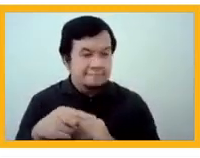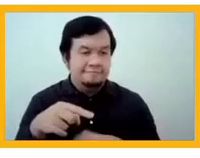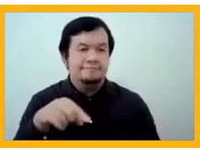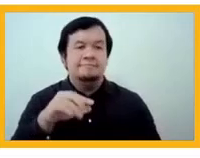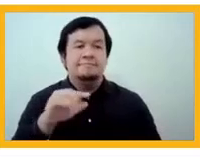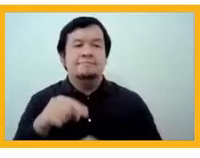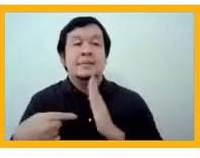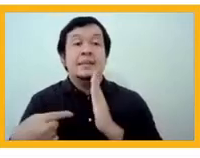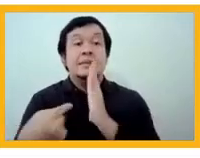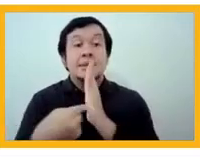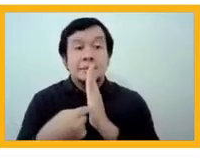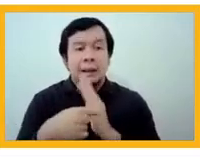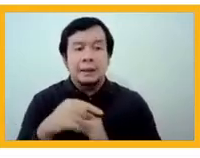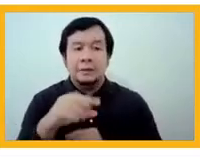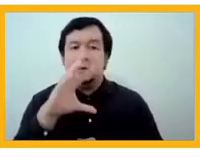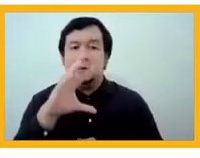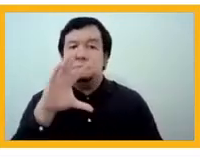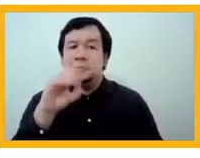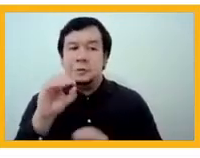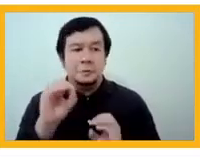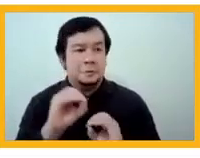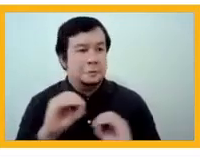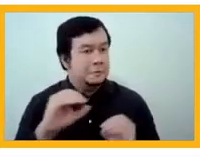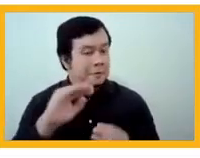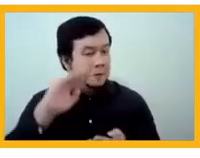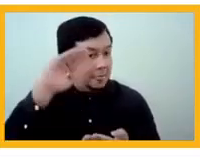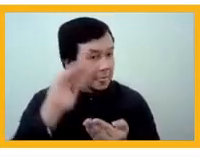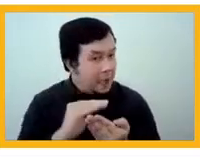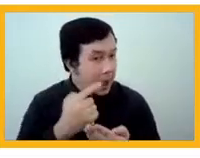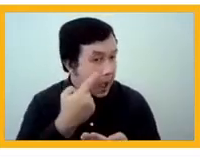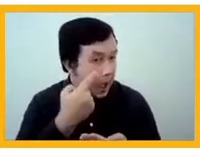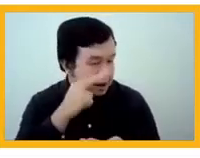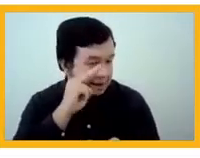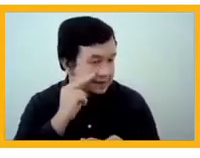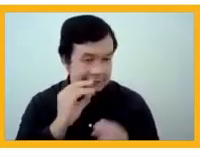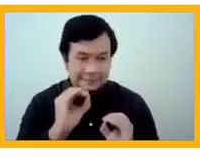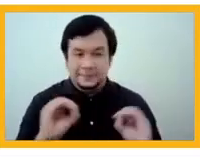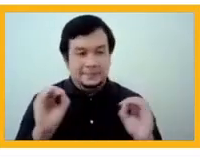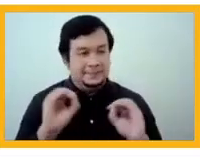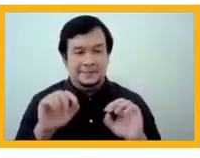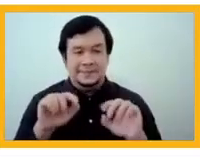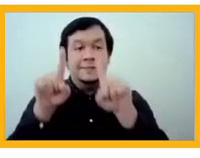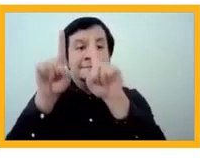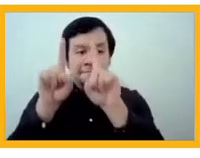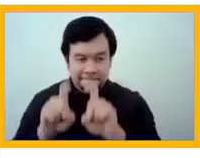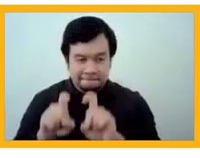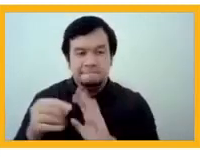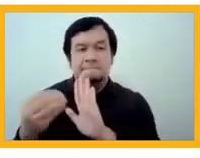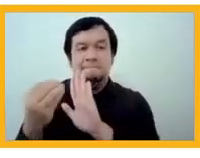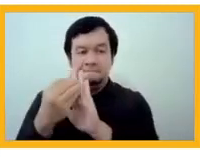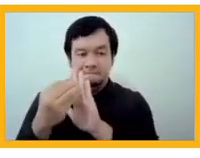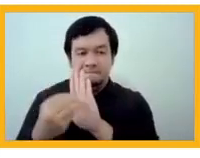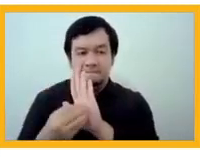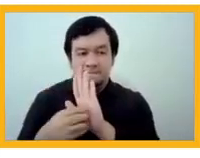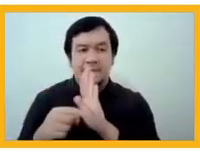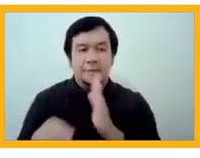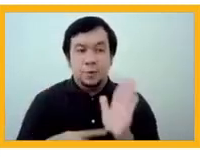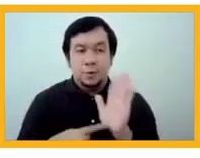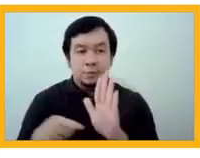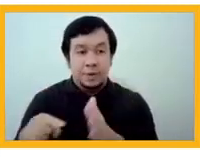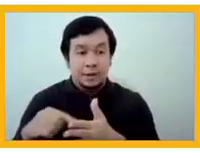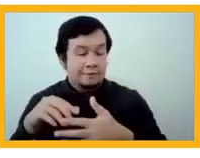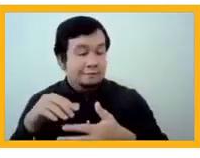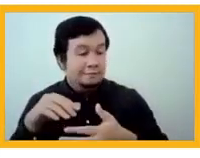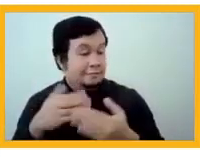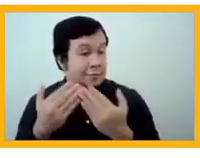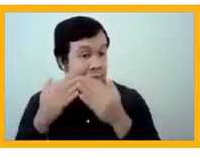can randomize which questions are provided. And again, often this is not even the teachers cheating, right? The kids are often just copying from each other,